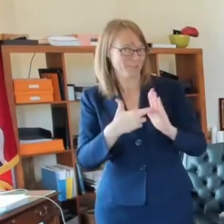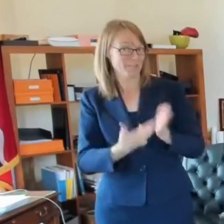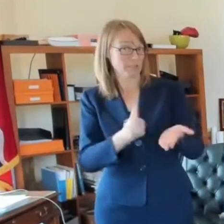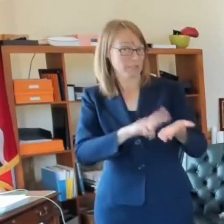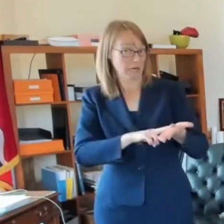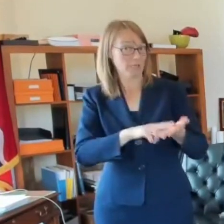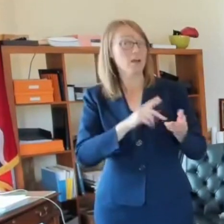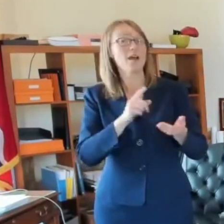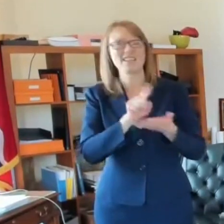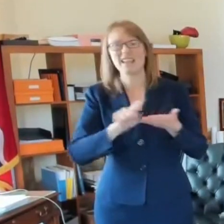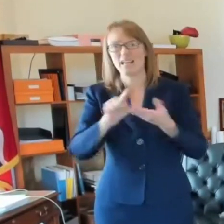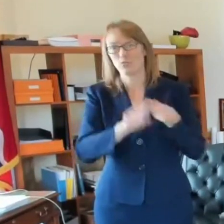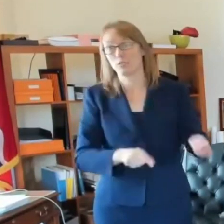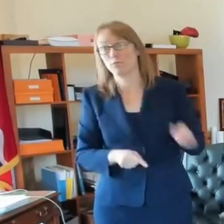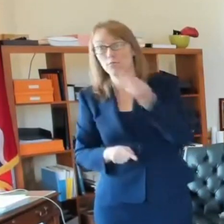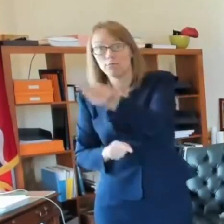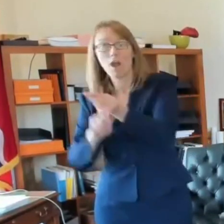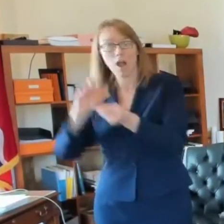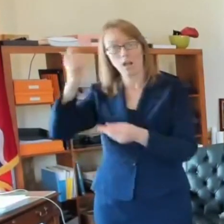we think will give us,